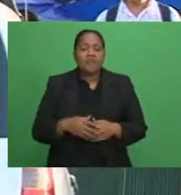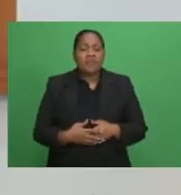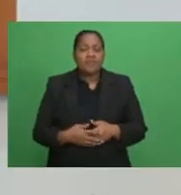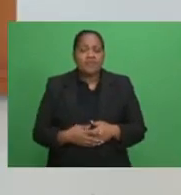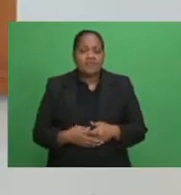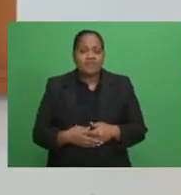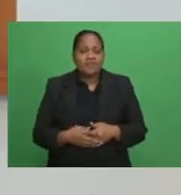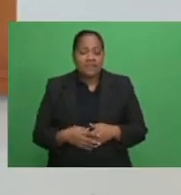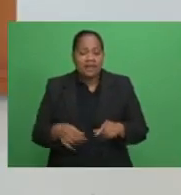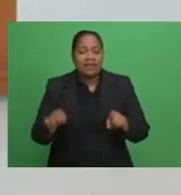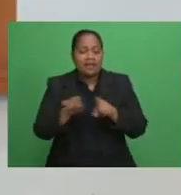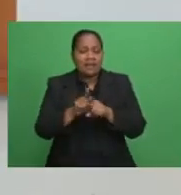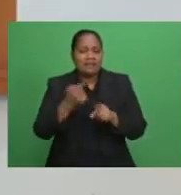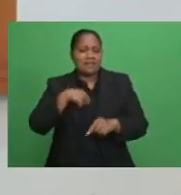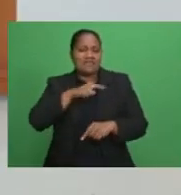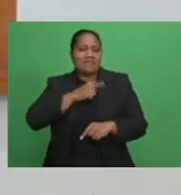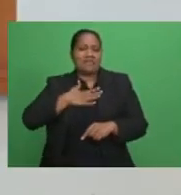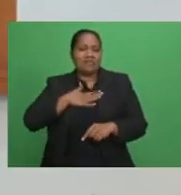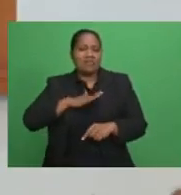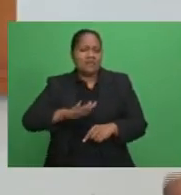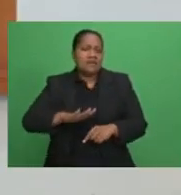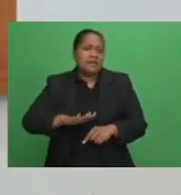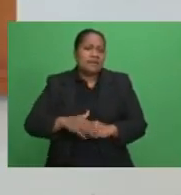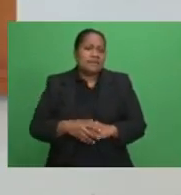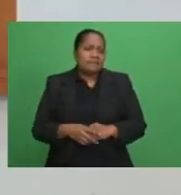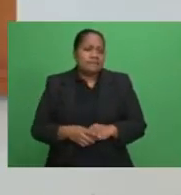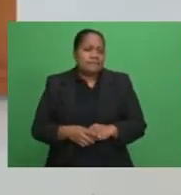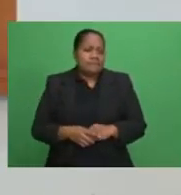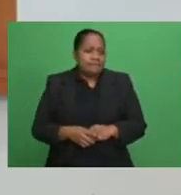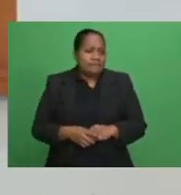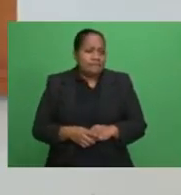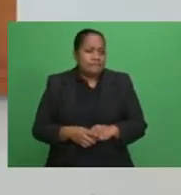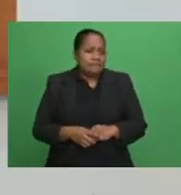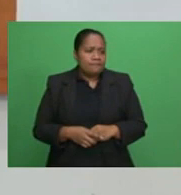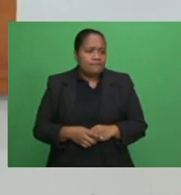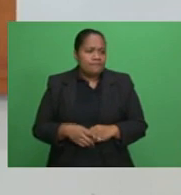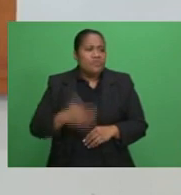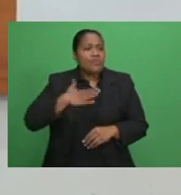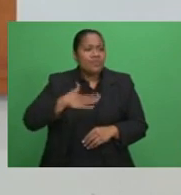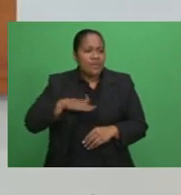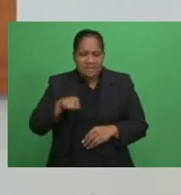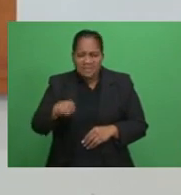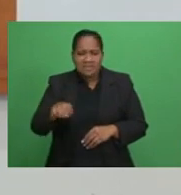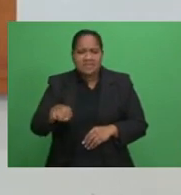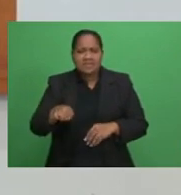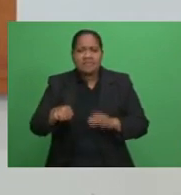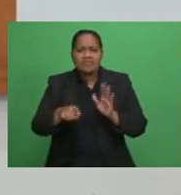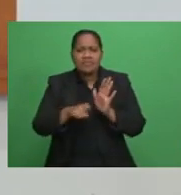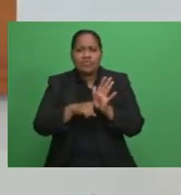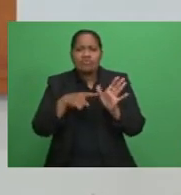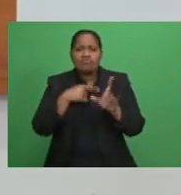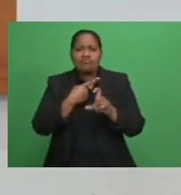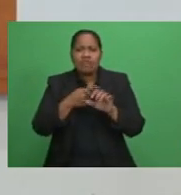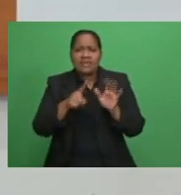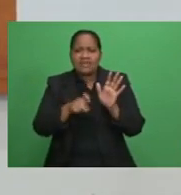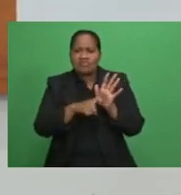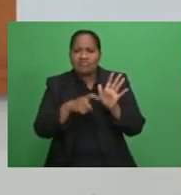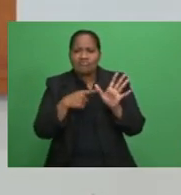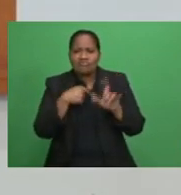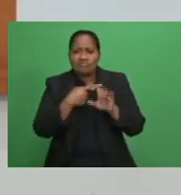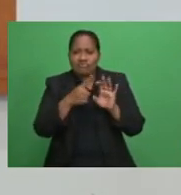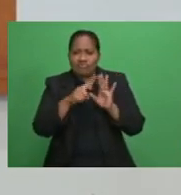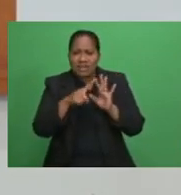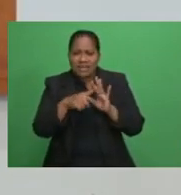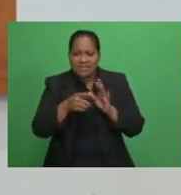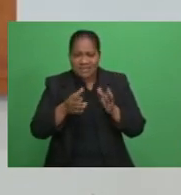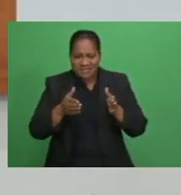We also want to get the Reki Reki bus station completed. So these are some of the projects